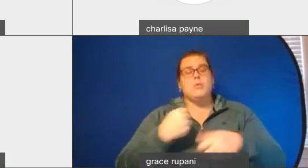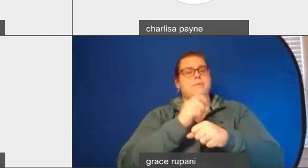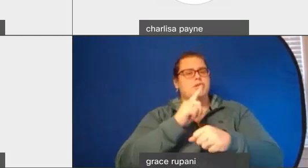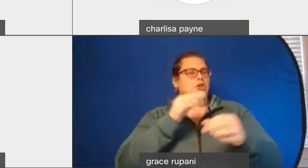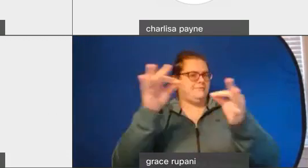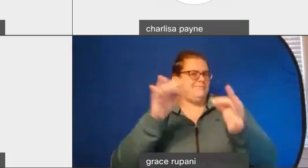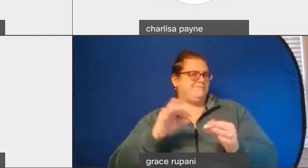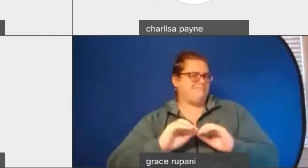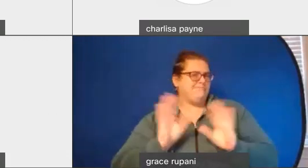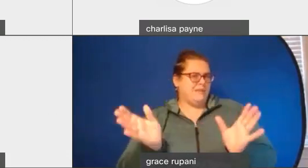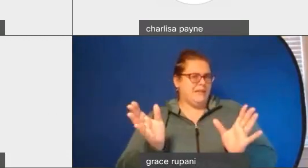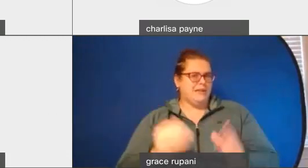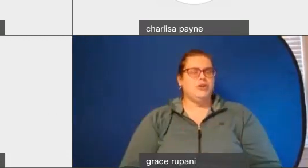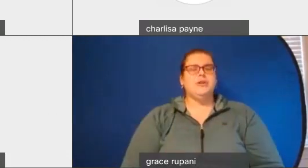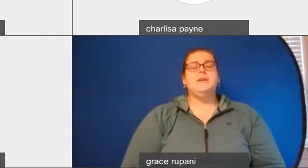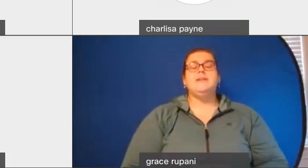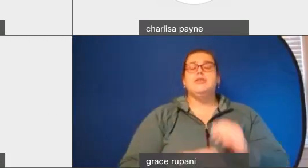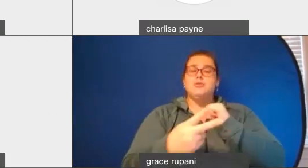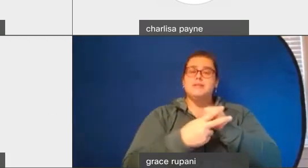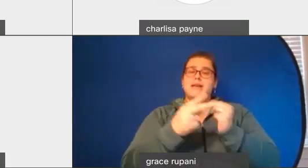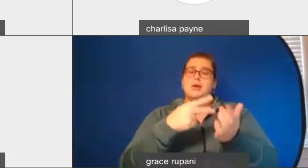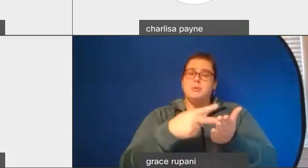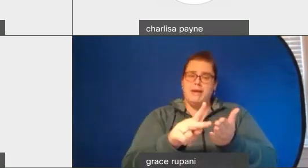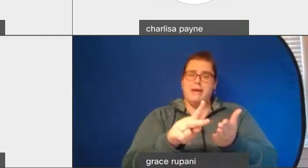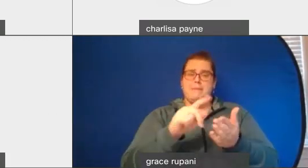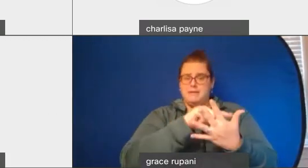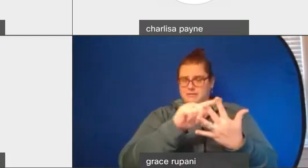it does cover some